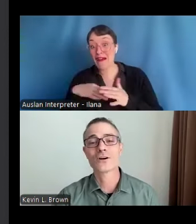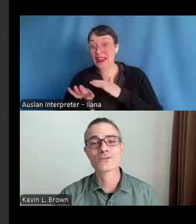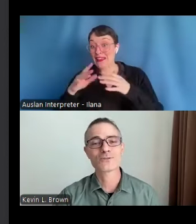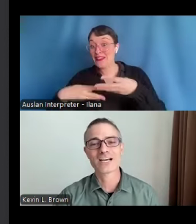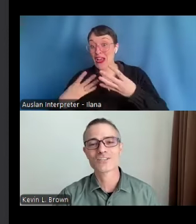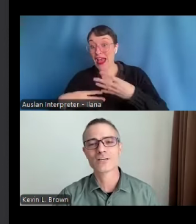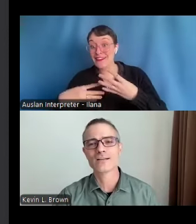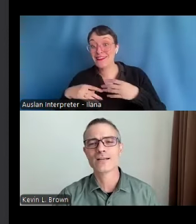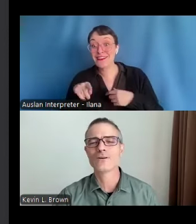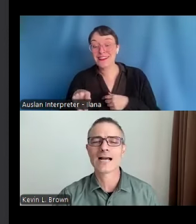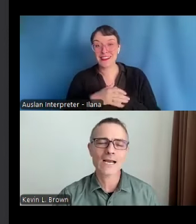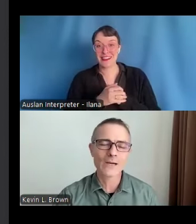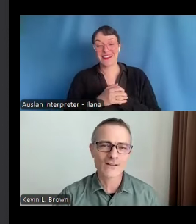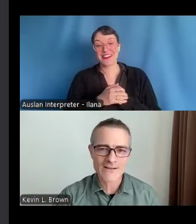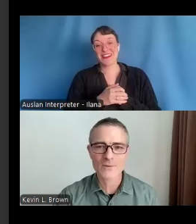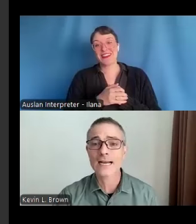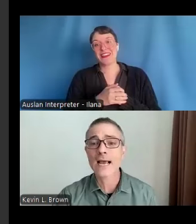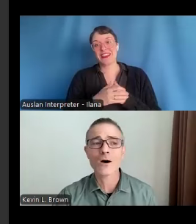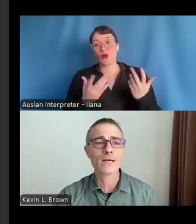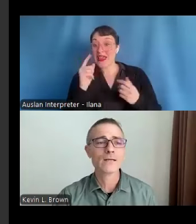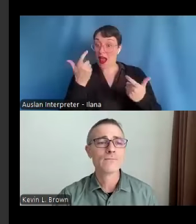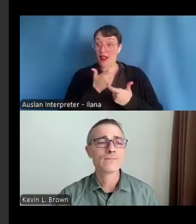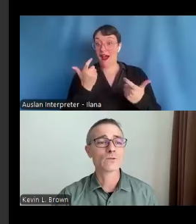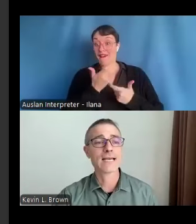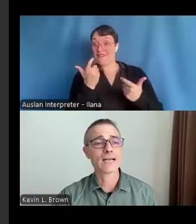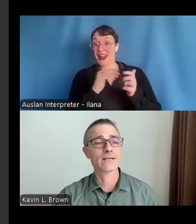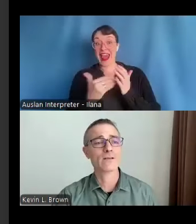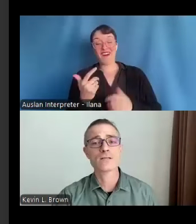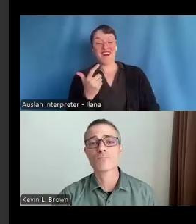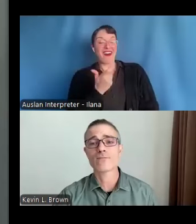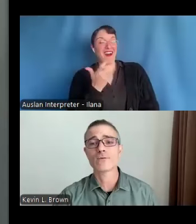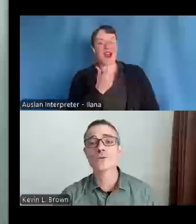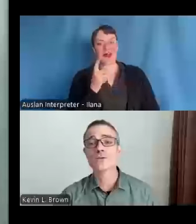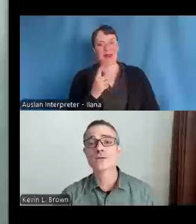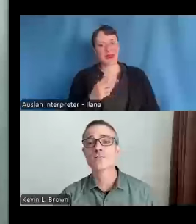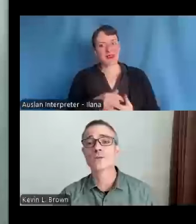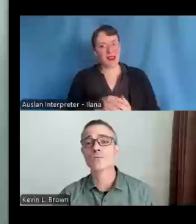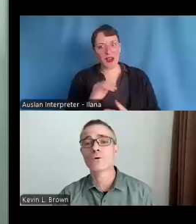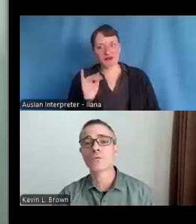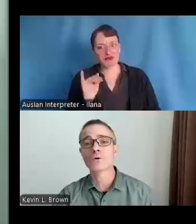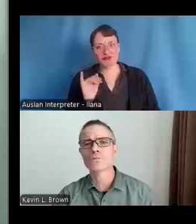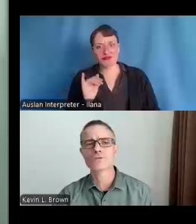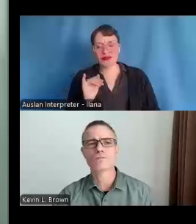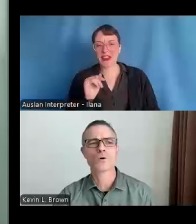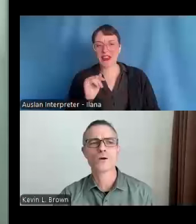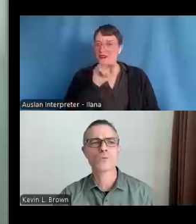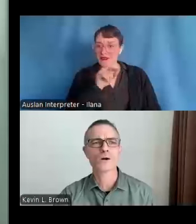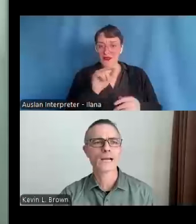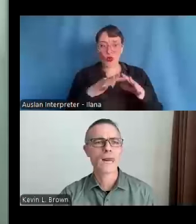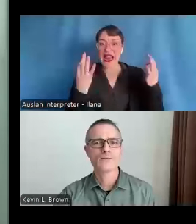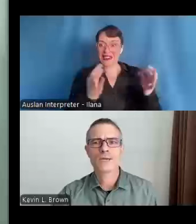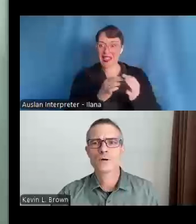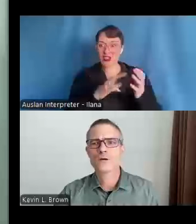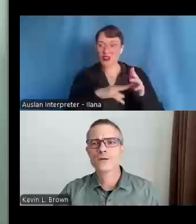harsh rejection. We can laugh about it now, but sadly, this nonprofit was doing some of the world's most important